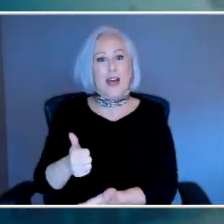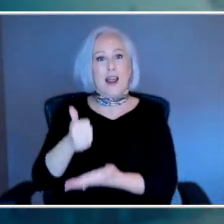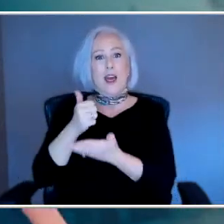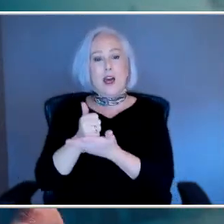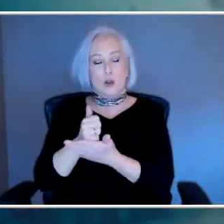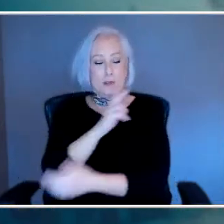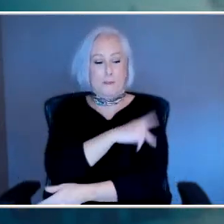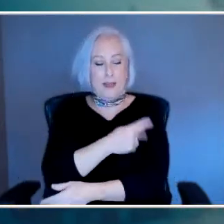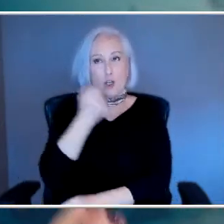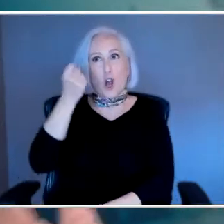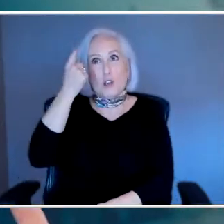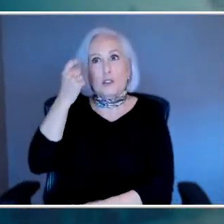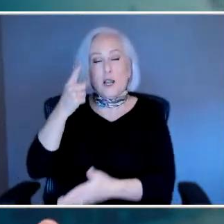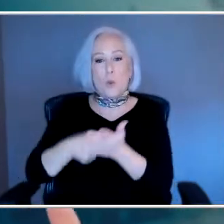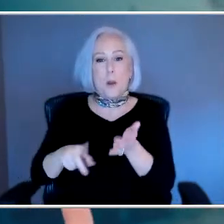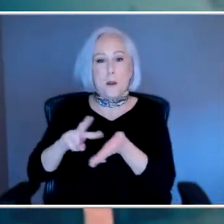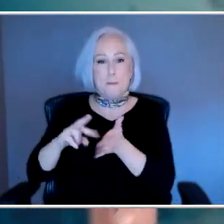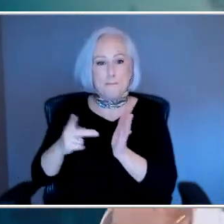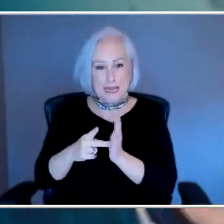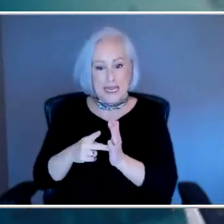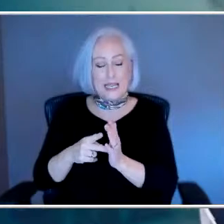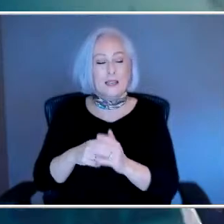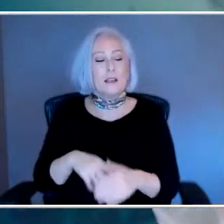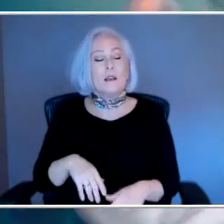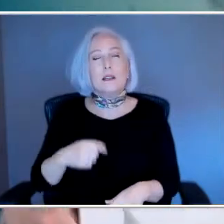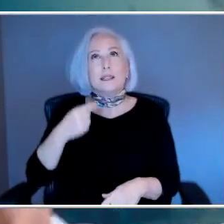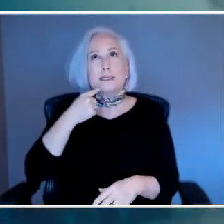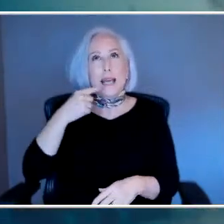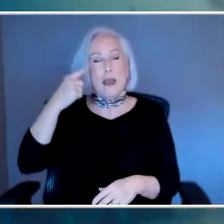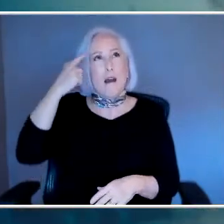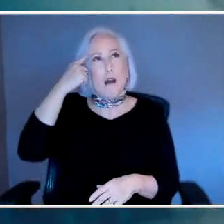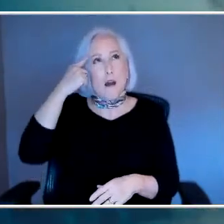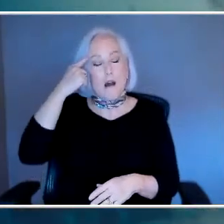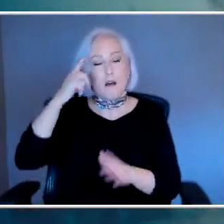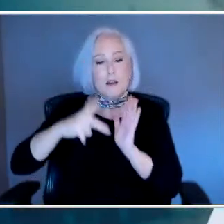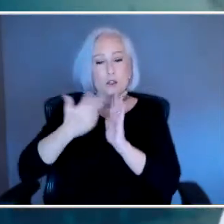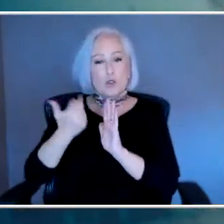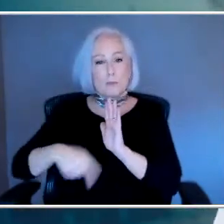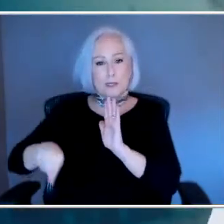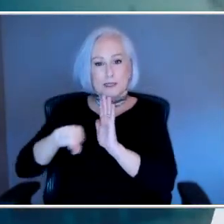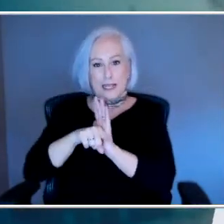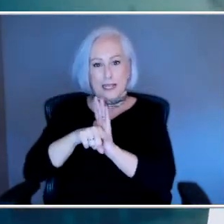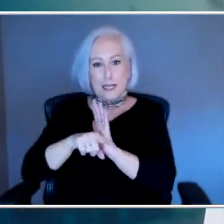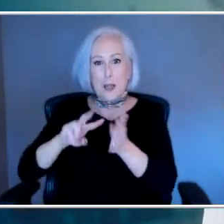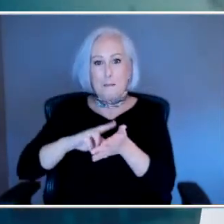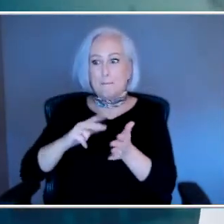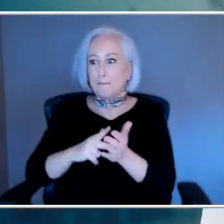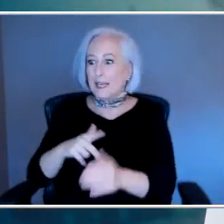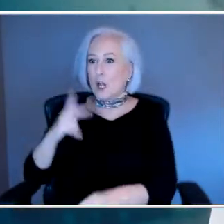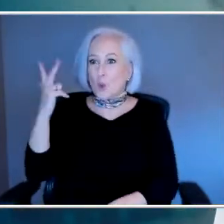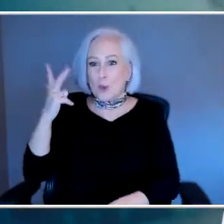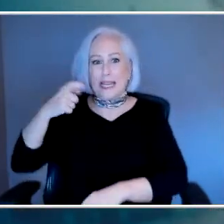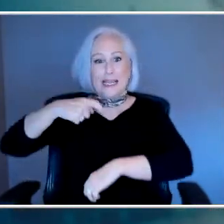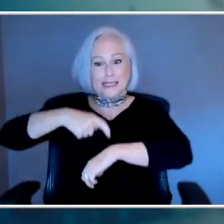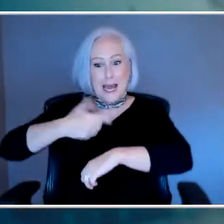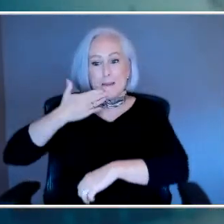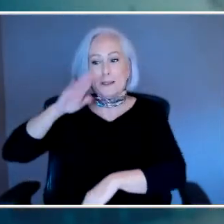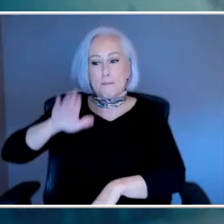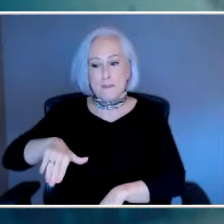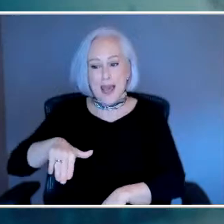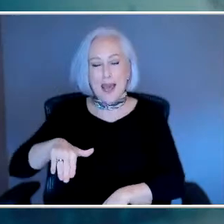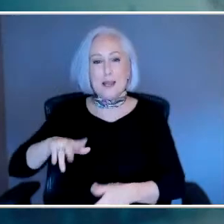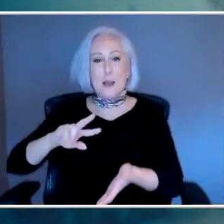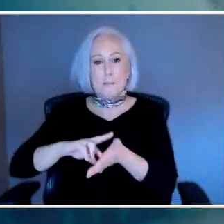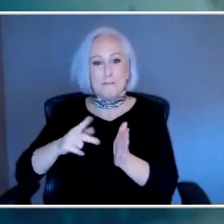about. I think a lot of times they think triple negative, that means I have a triple bad prognosis, which means we have to treat it more aggressively, and so on and so